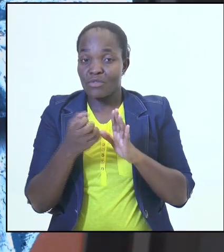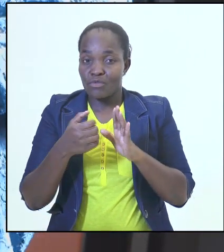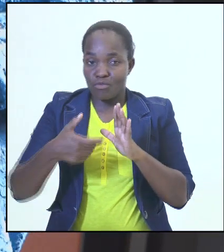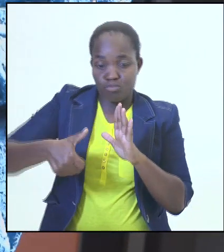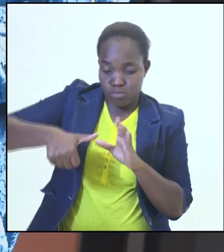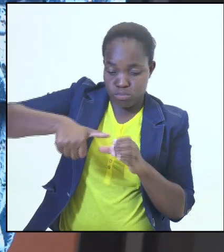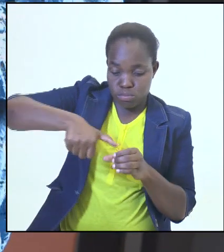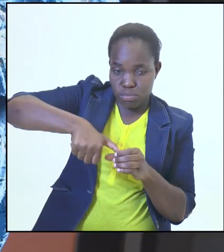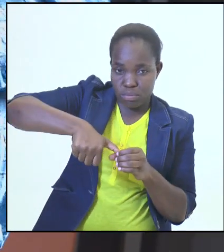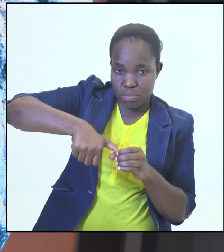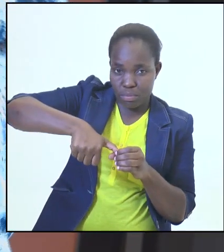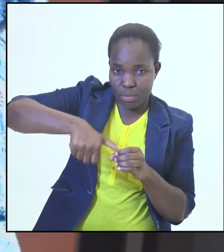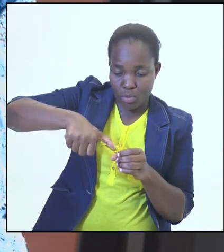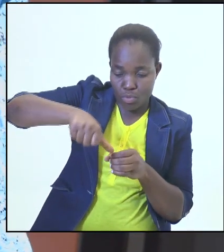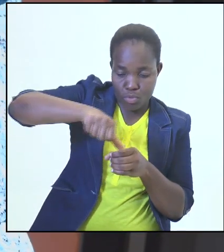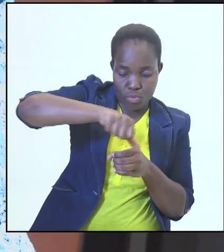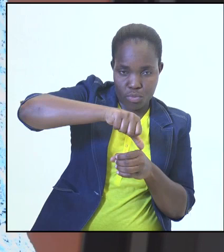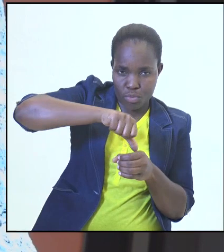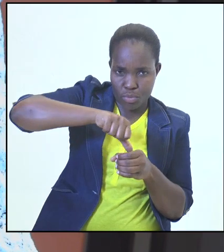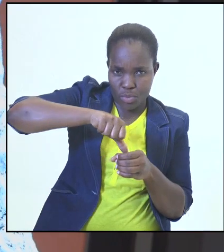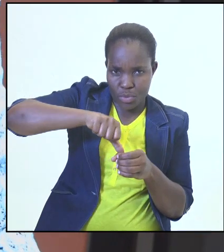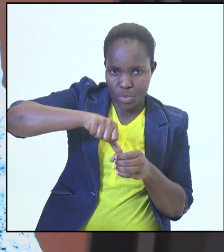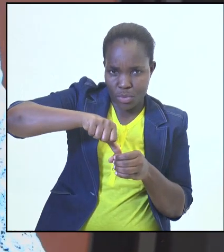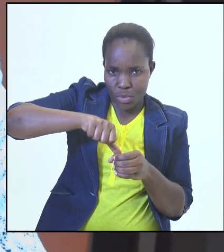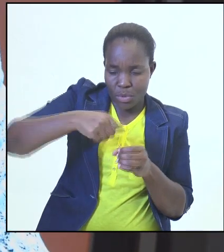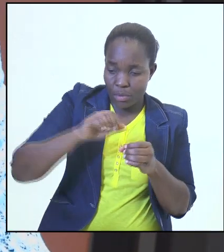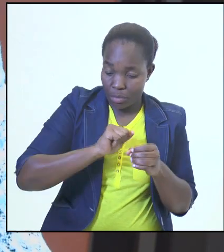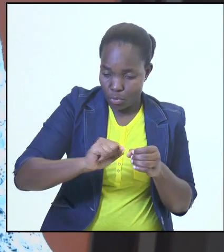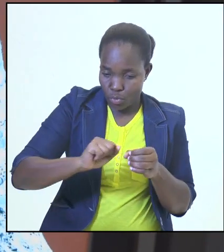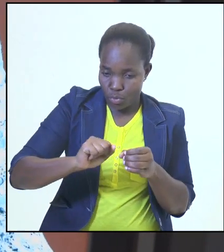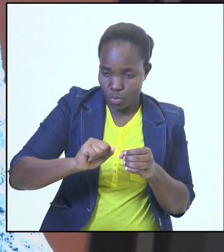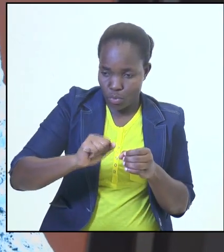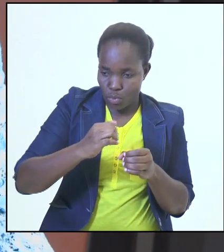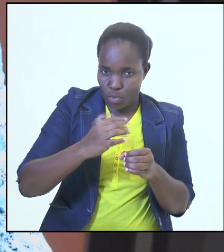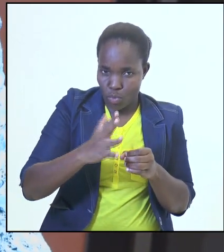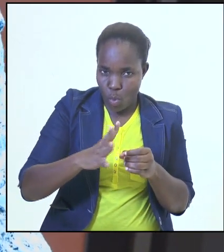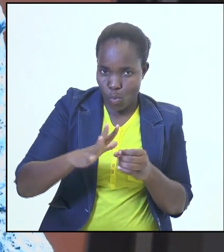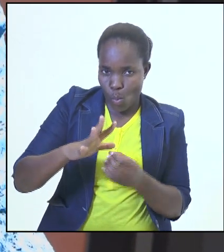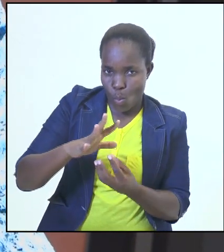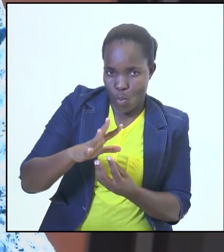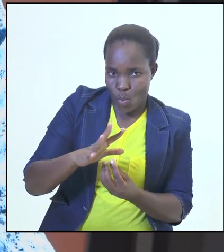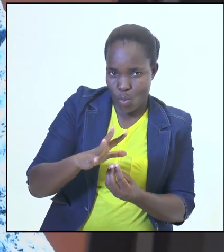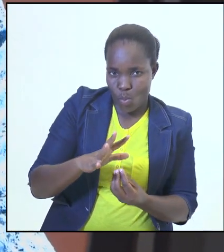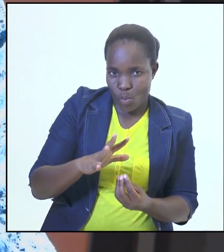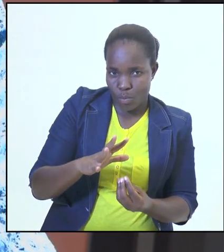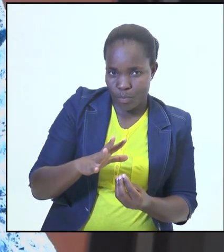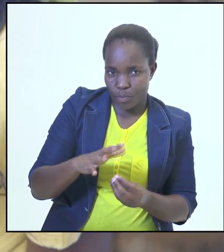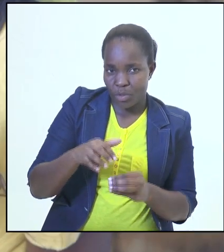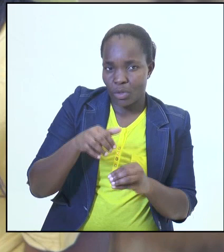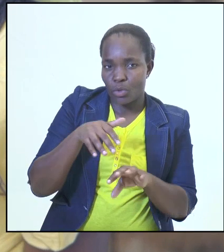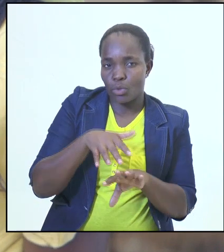plants, water is taken up the plant from the soil through a process called